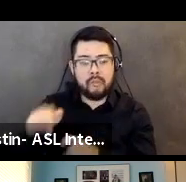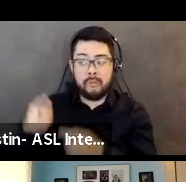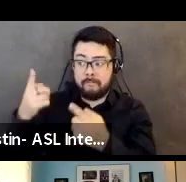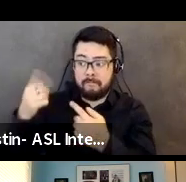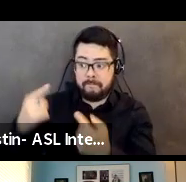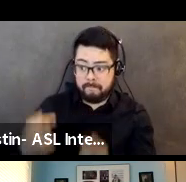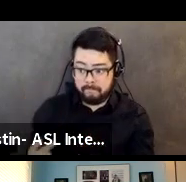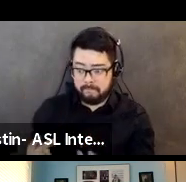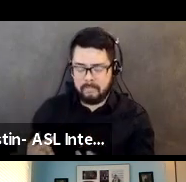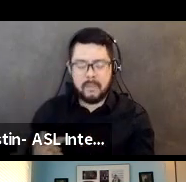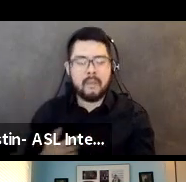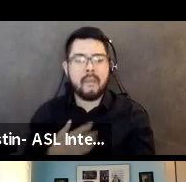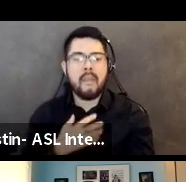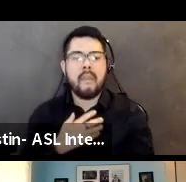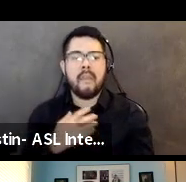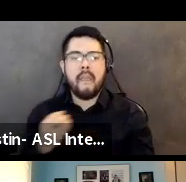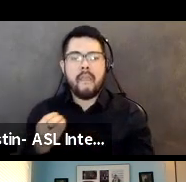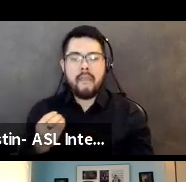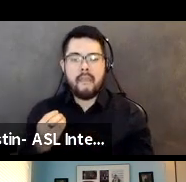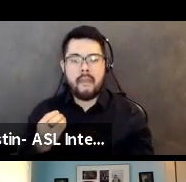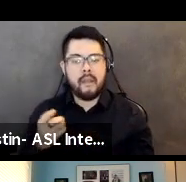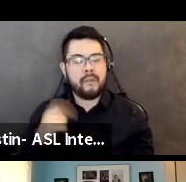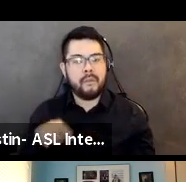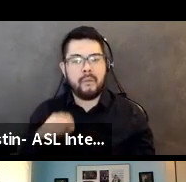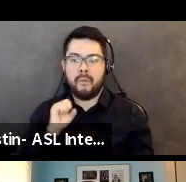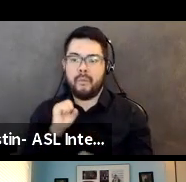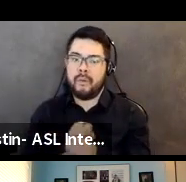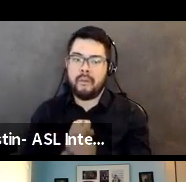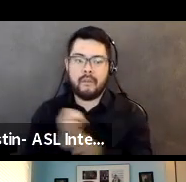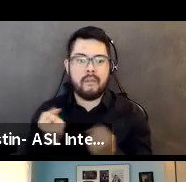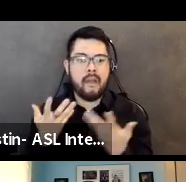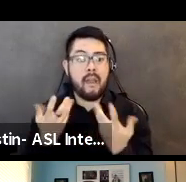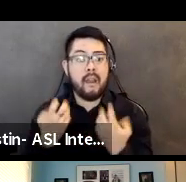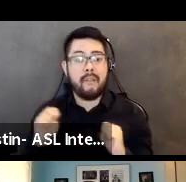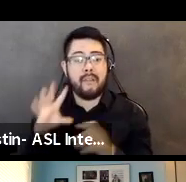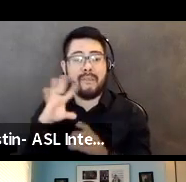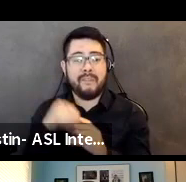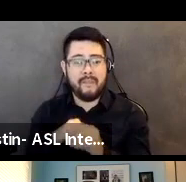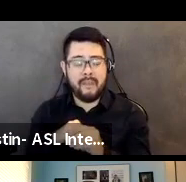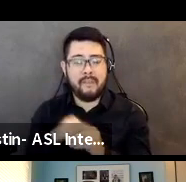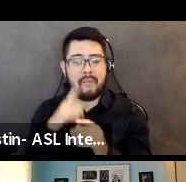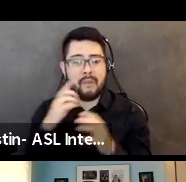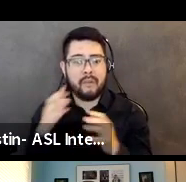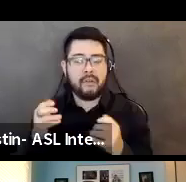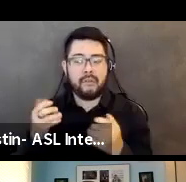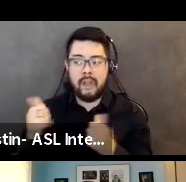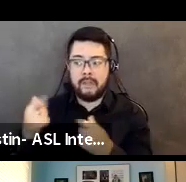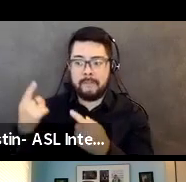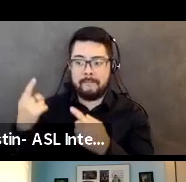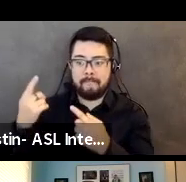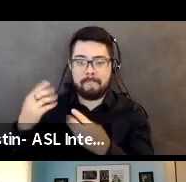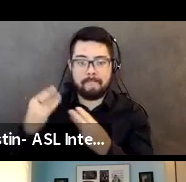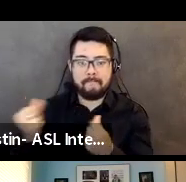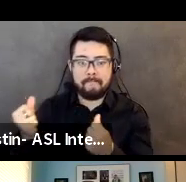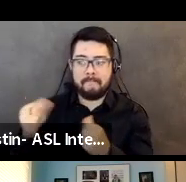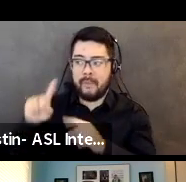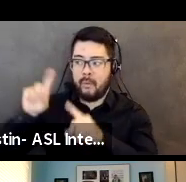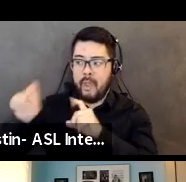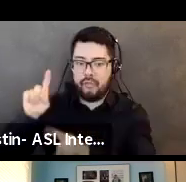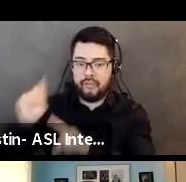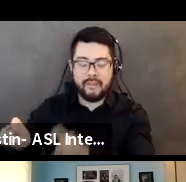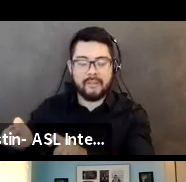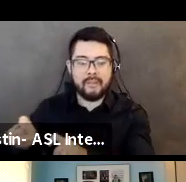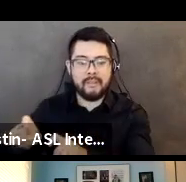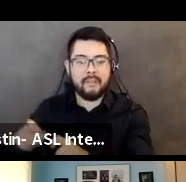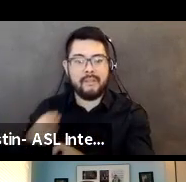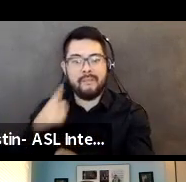and uh really really worked very hard to provide um answers to to some of the the